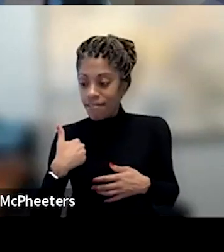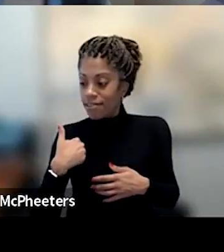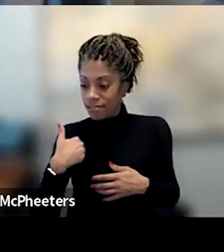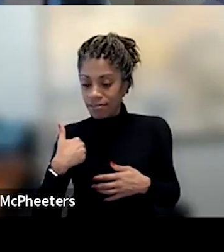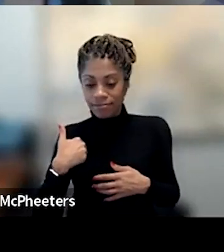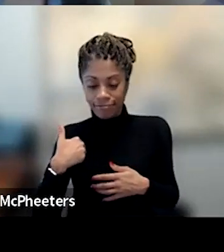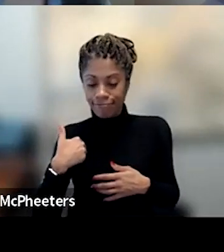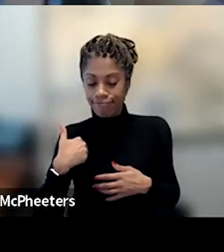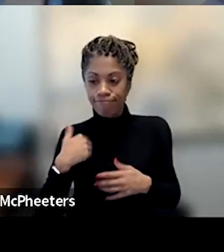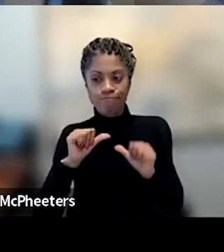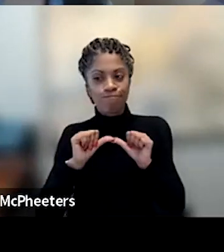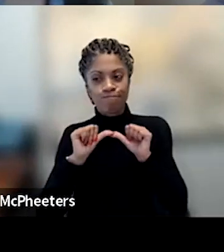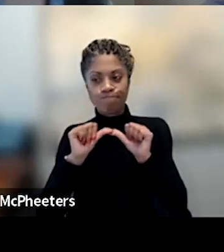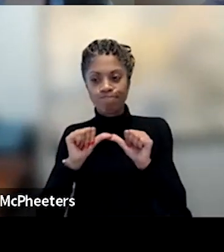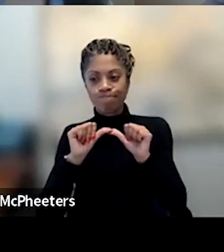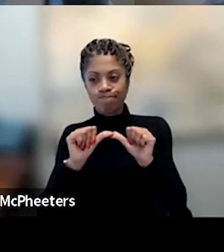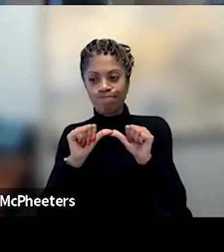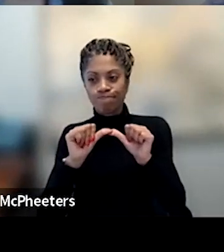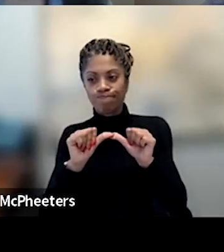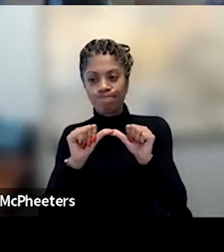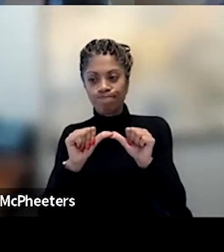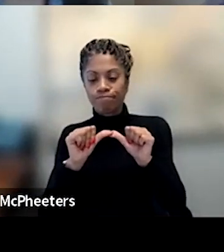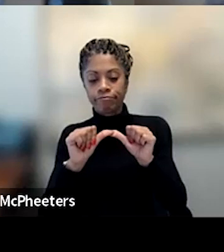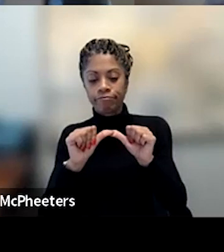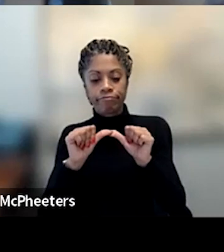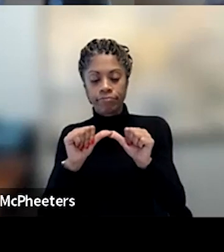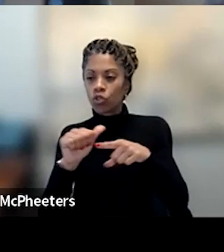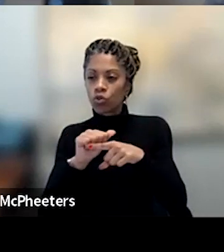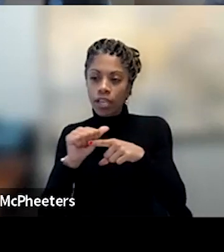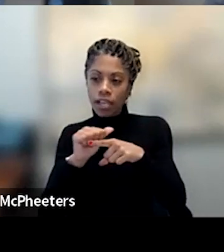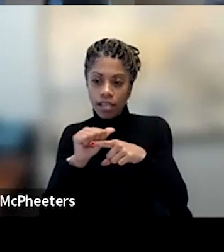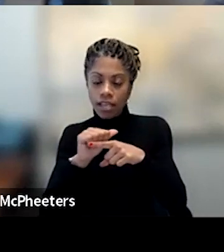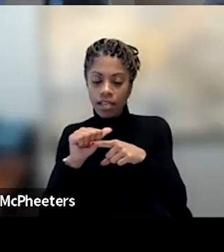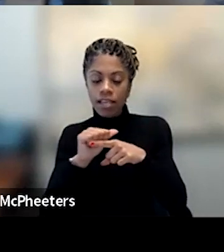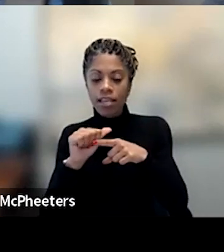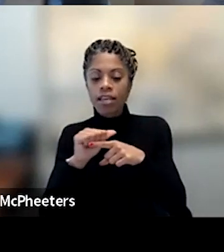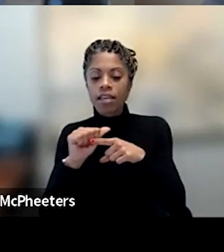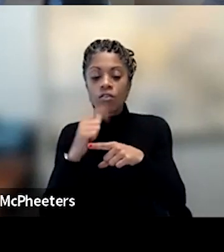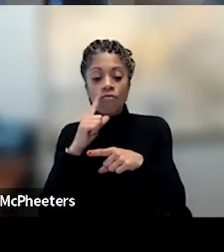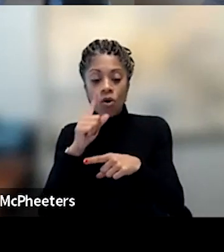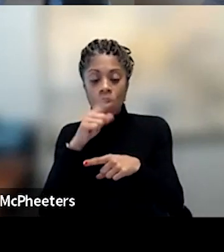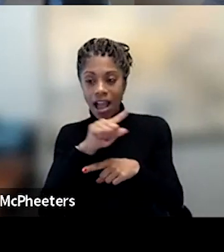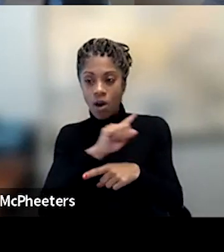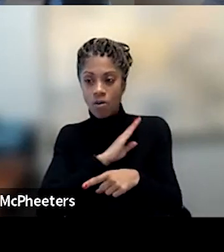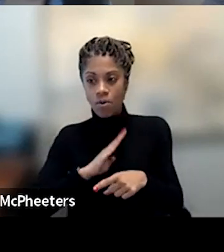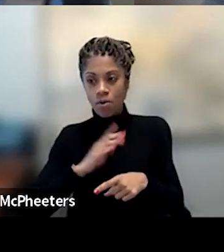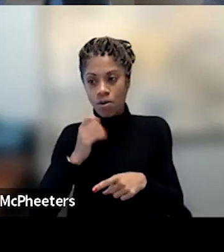presenting training and understanding and equity experts to our board of trustees on